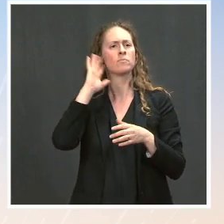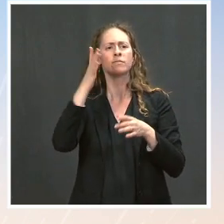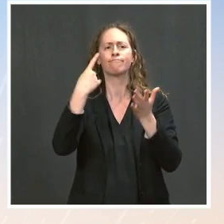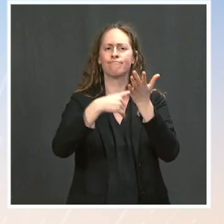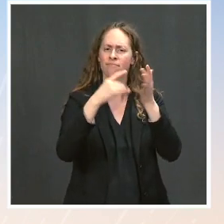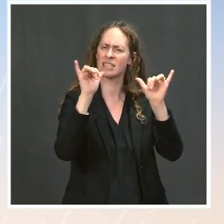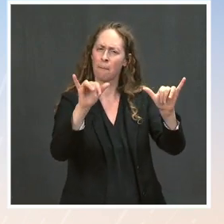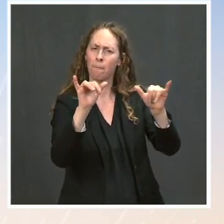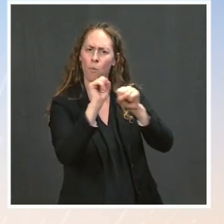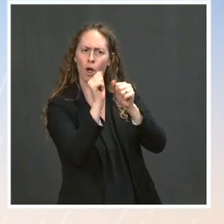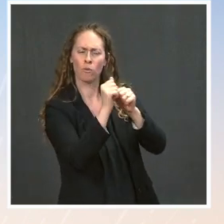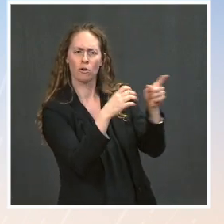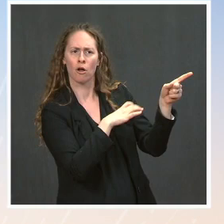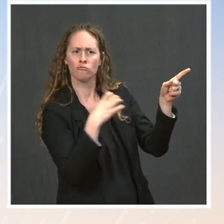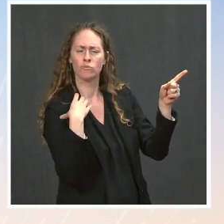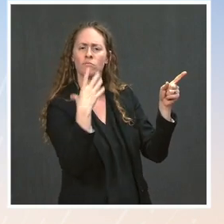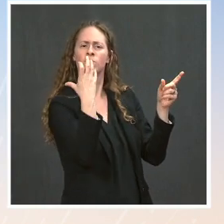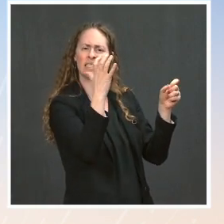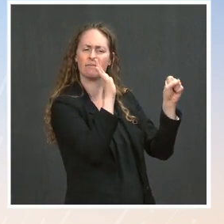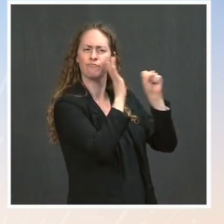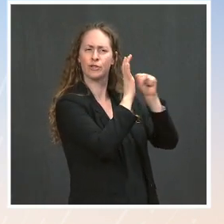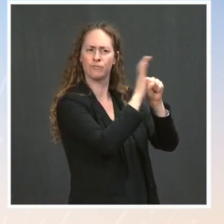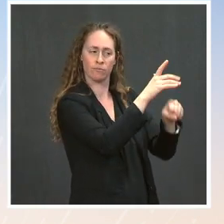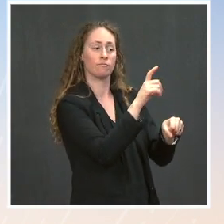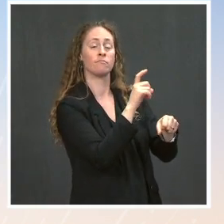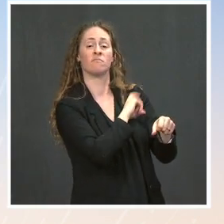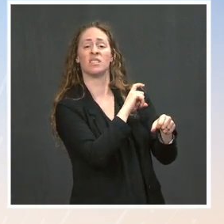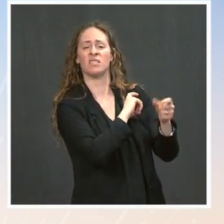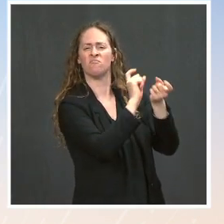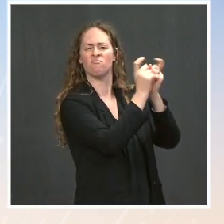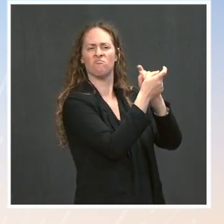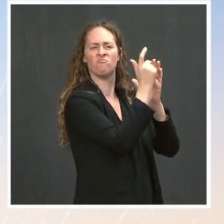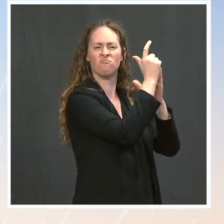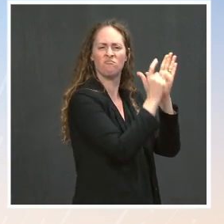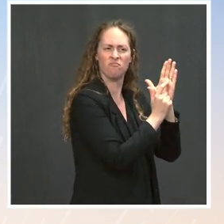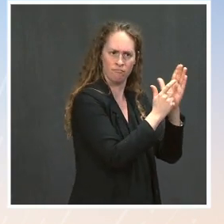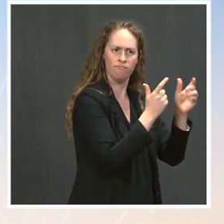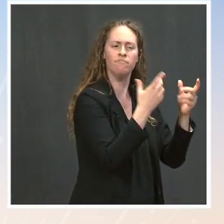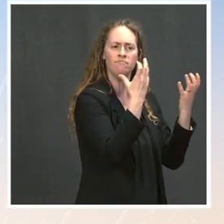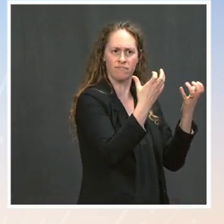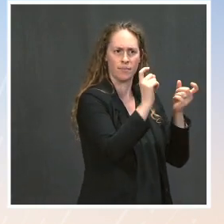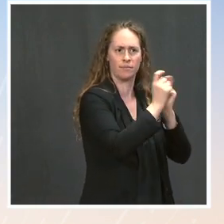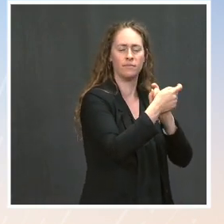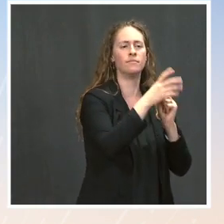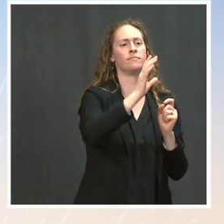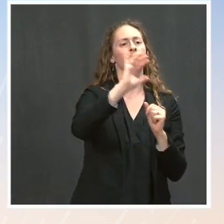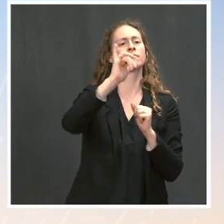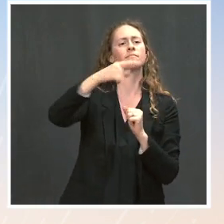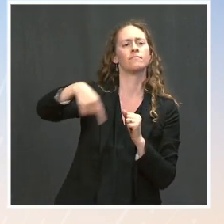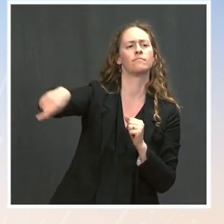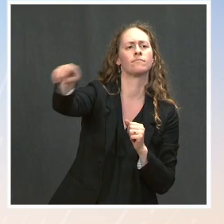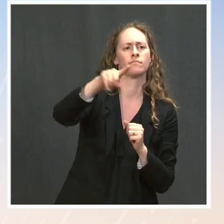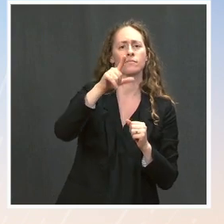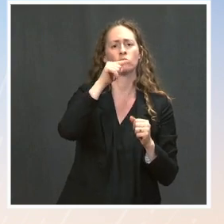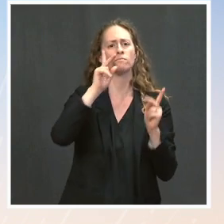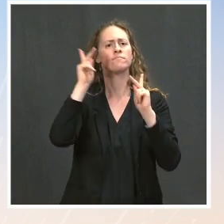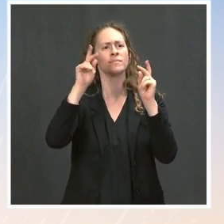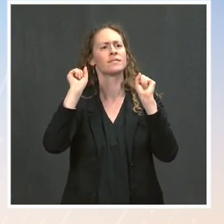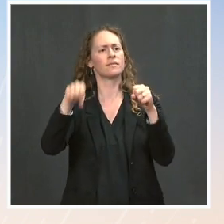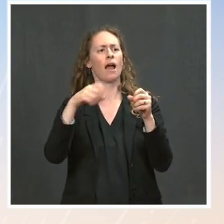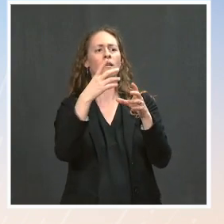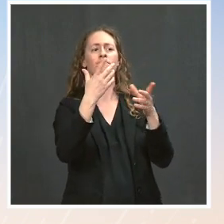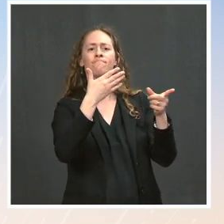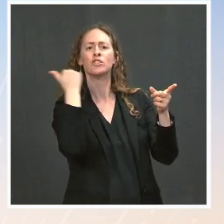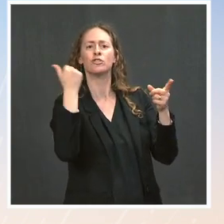place police reform, including doing more to expand access to affordable health care. So there will be a range of priorities he